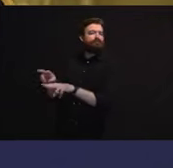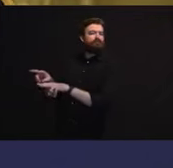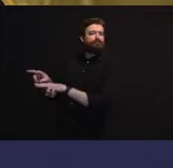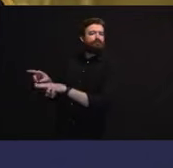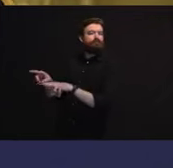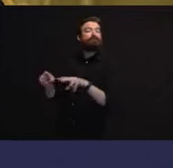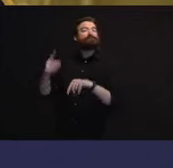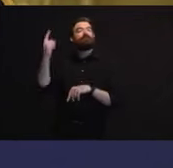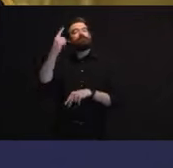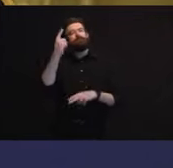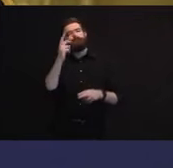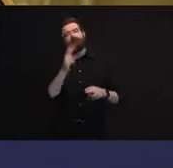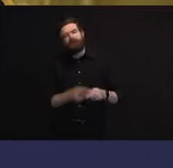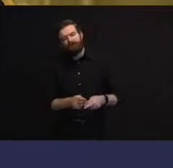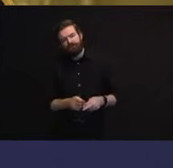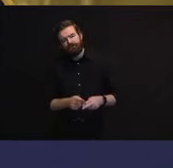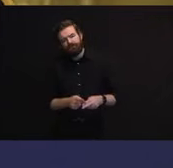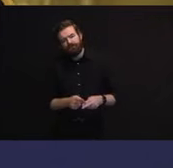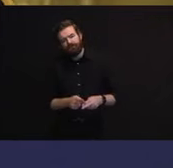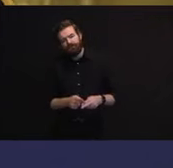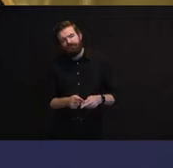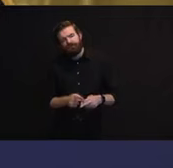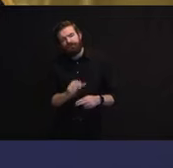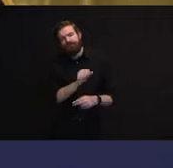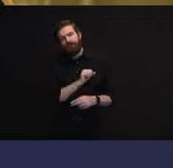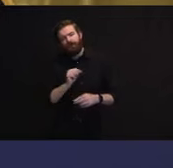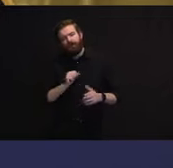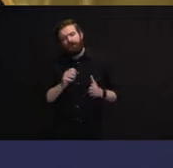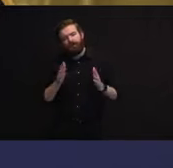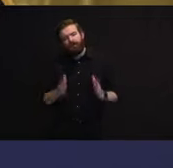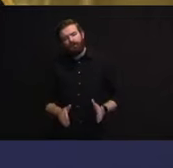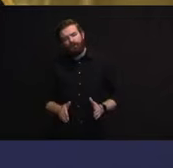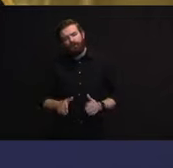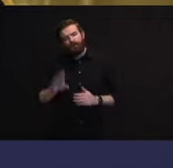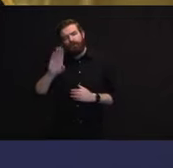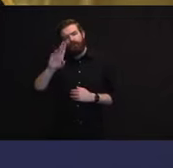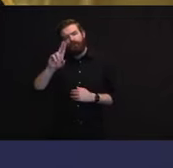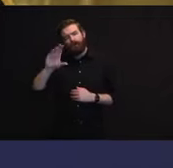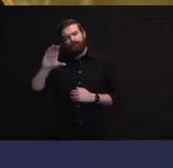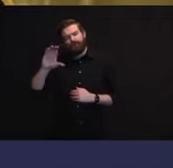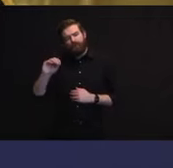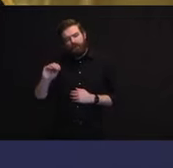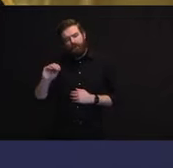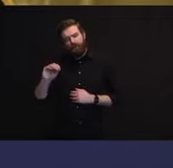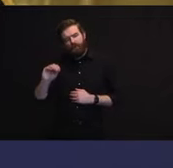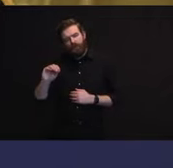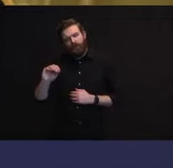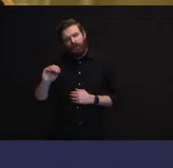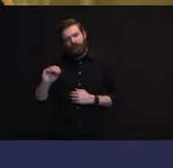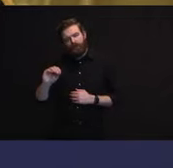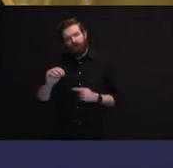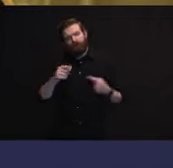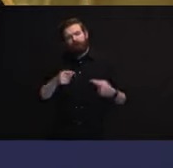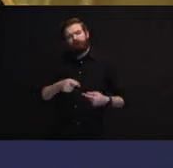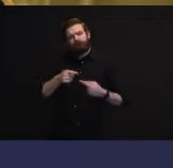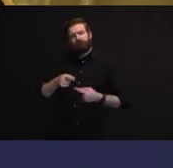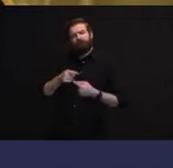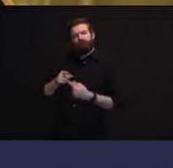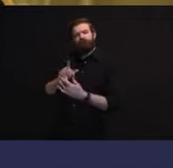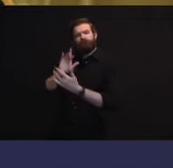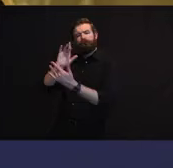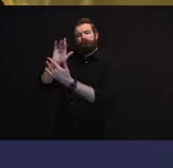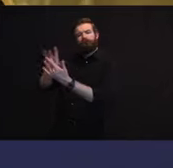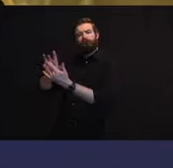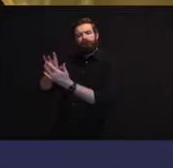that her Senator Bucco was unable to get any attention from Rob Angelo. I literally was texting the 2 of them during the show last